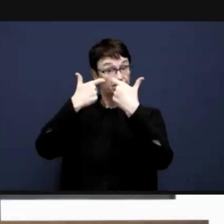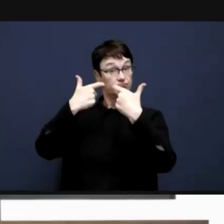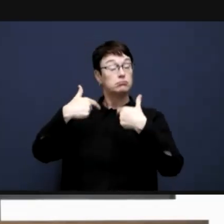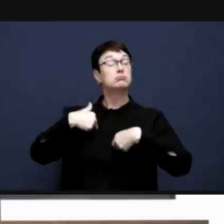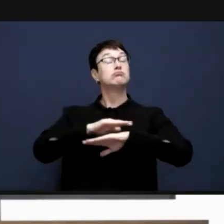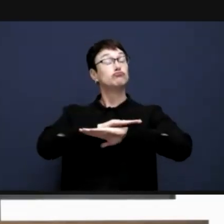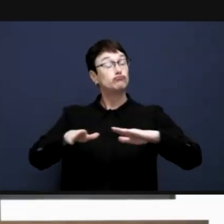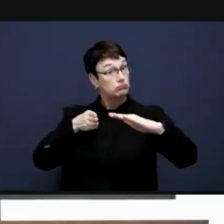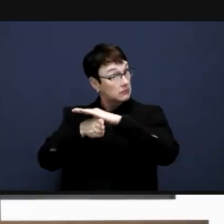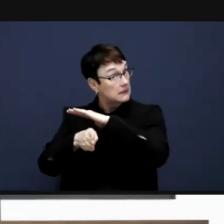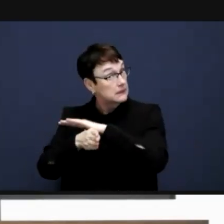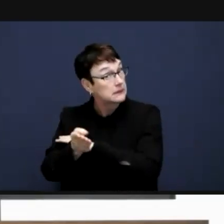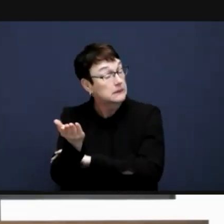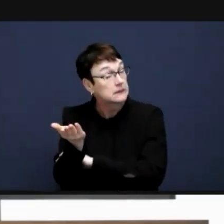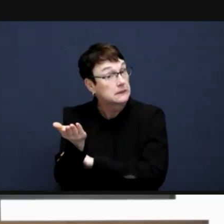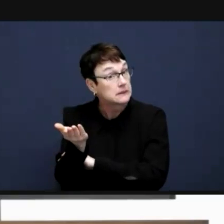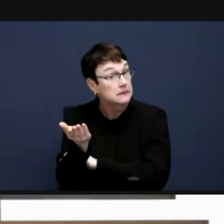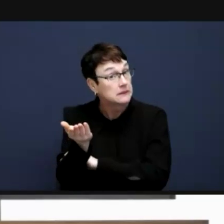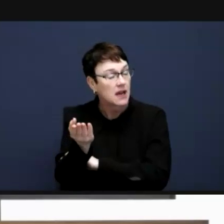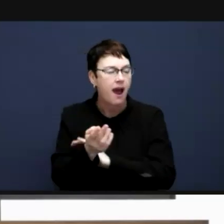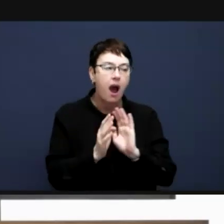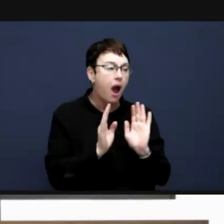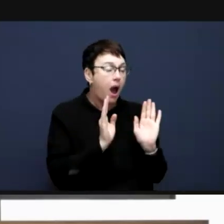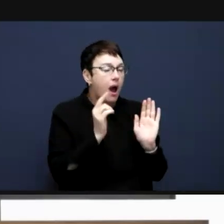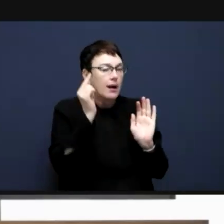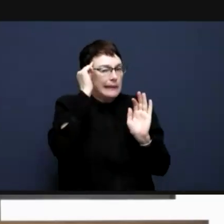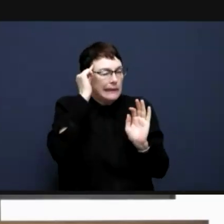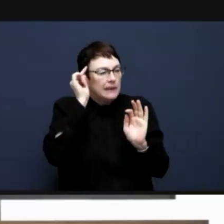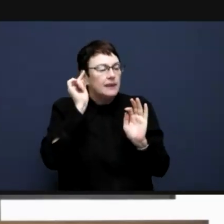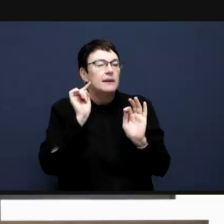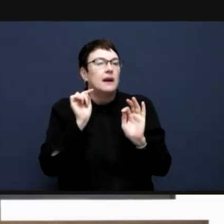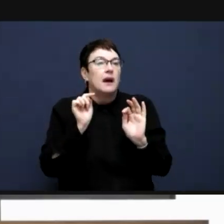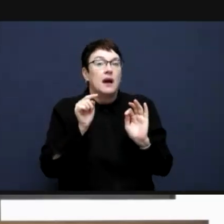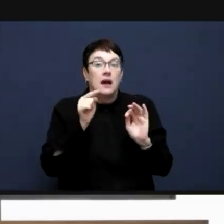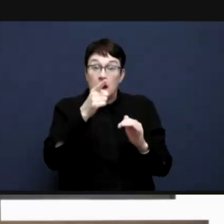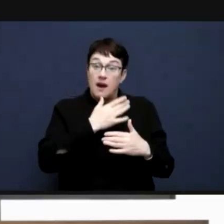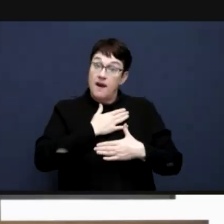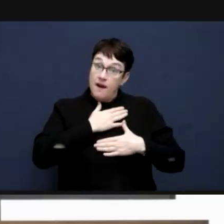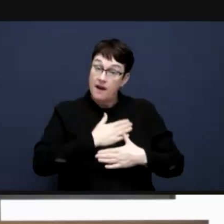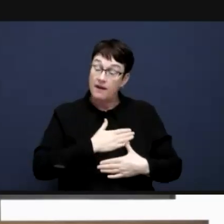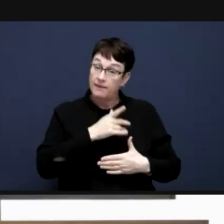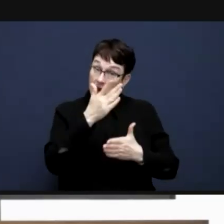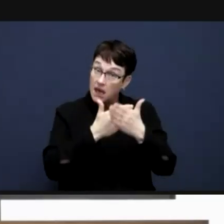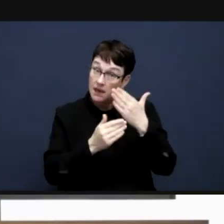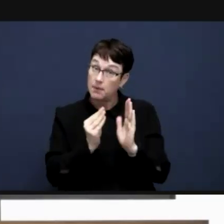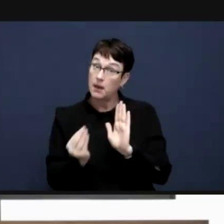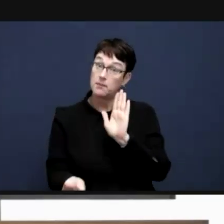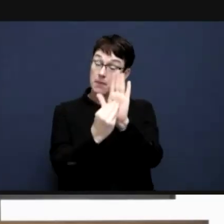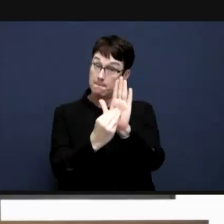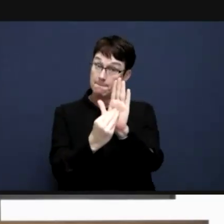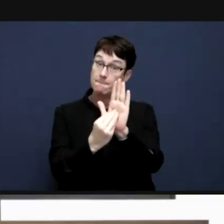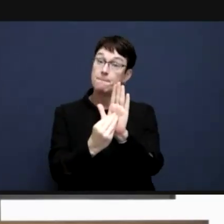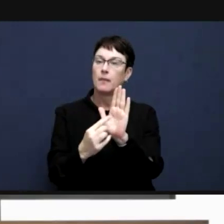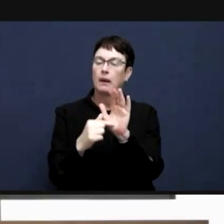or to refuse to answer. It's just an option. If you want your disability taken into